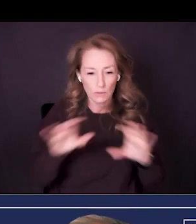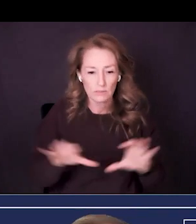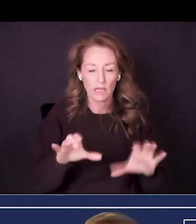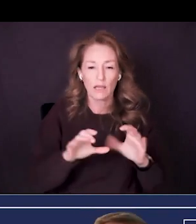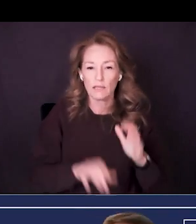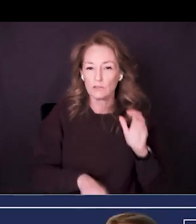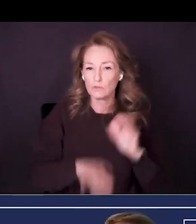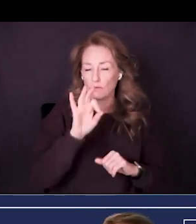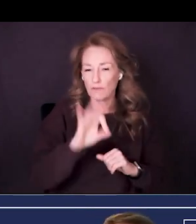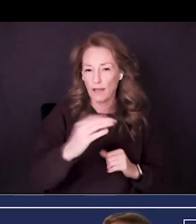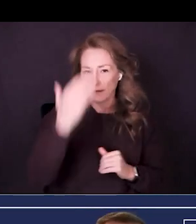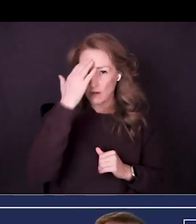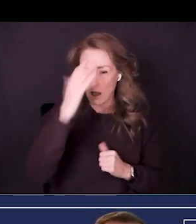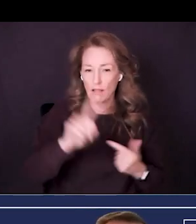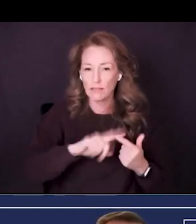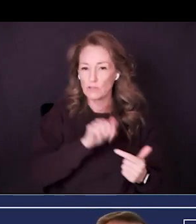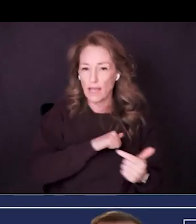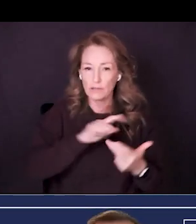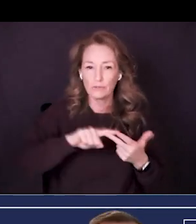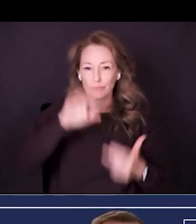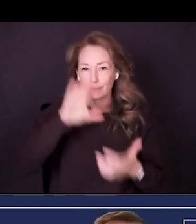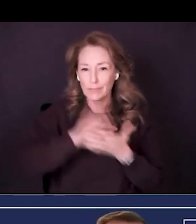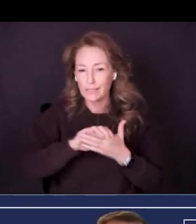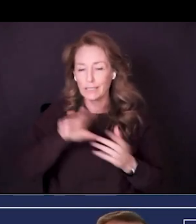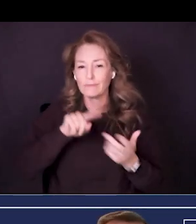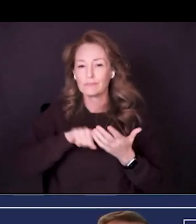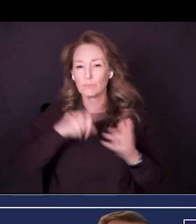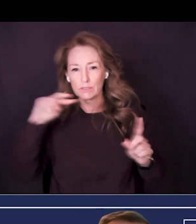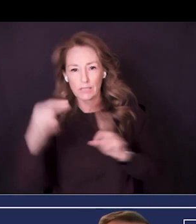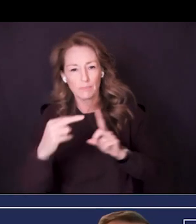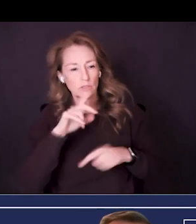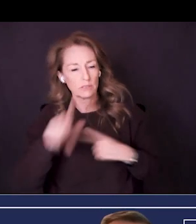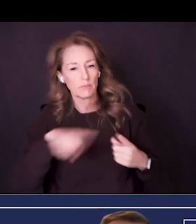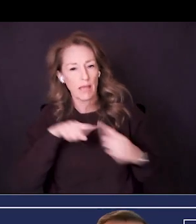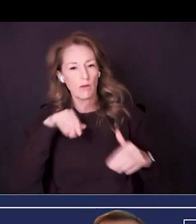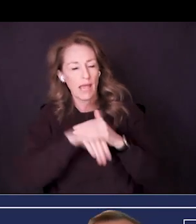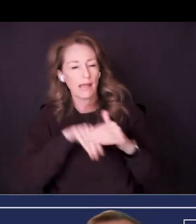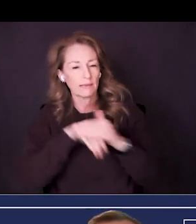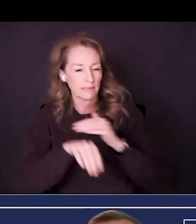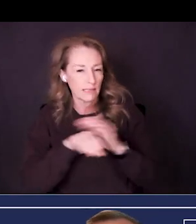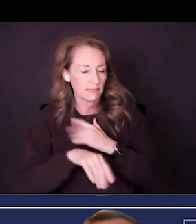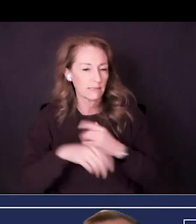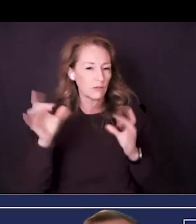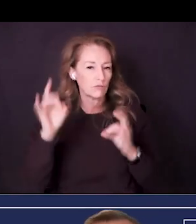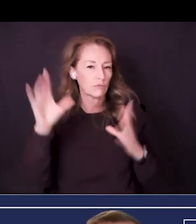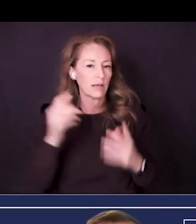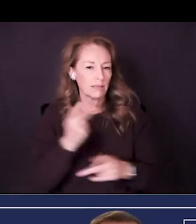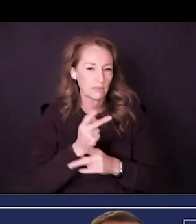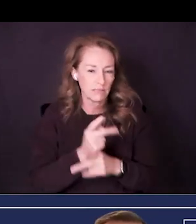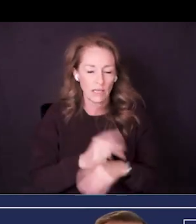knowledge, attitudes, beliefs, perceptions about accessing crisis services among these populations, to identify some of the